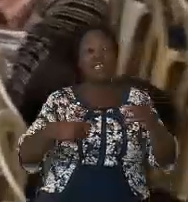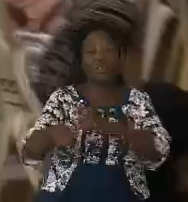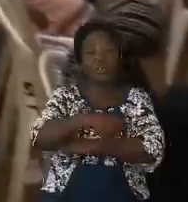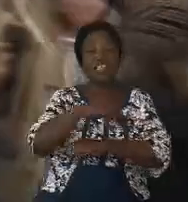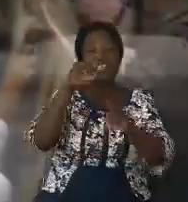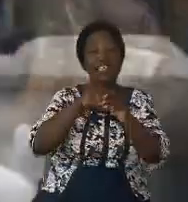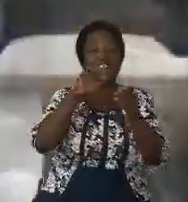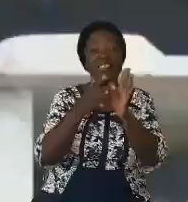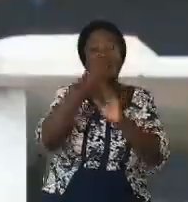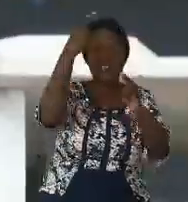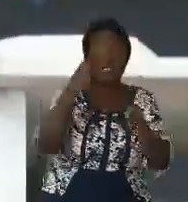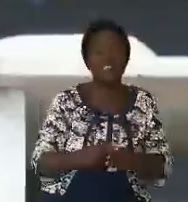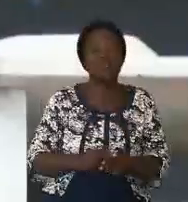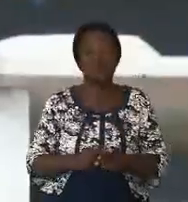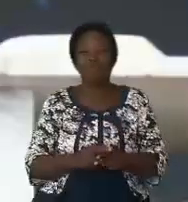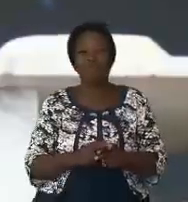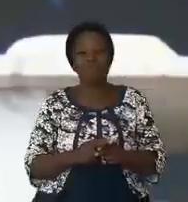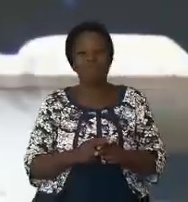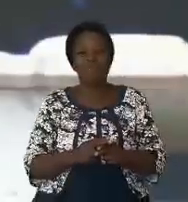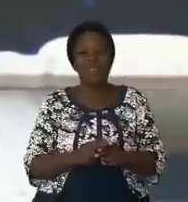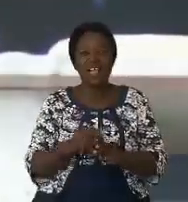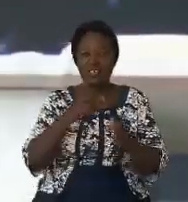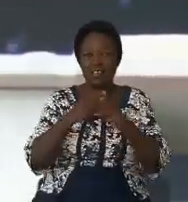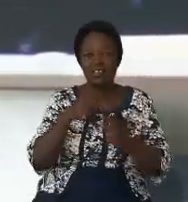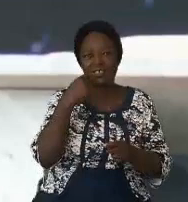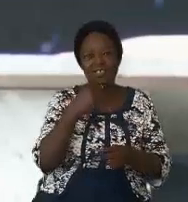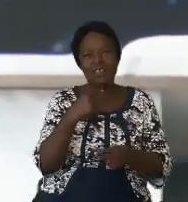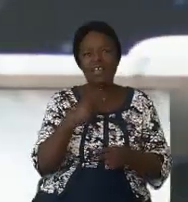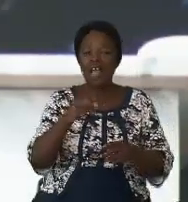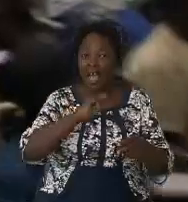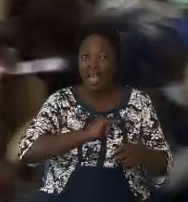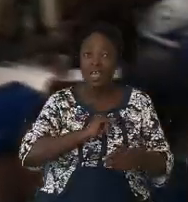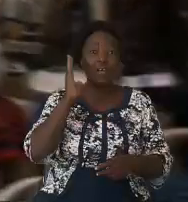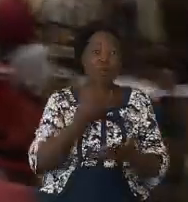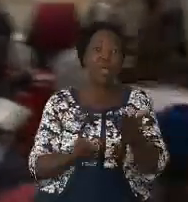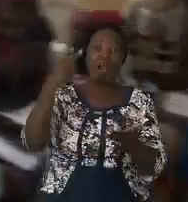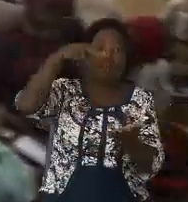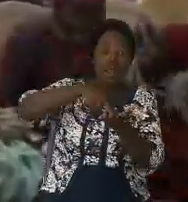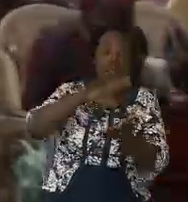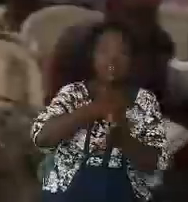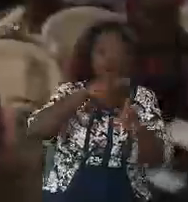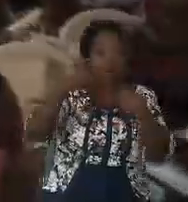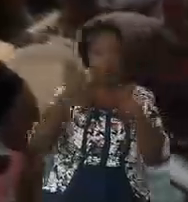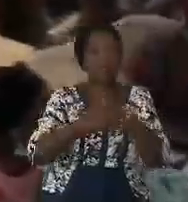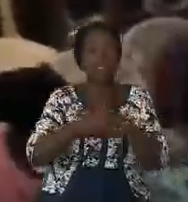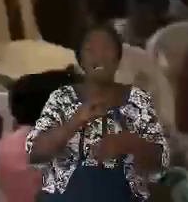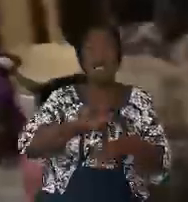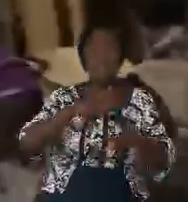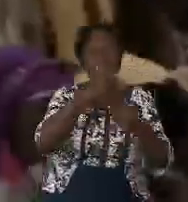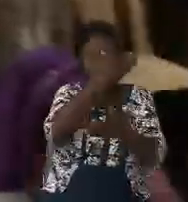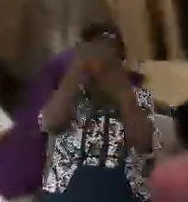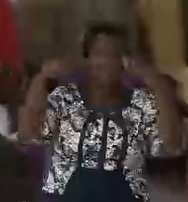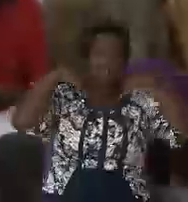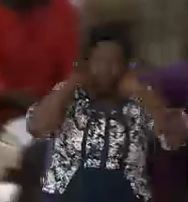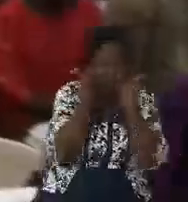You are going to get abundance today in Jesus' name. And he said, I will